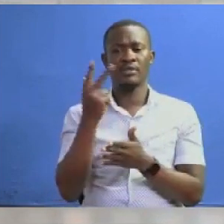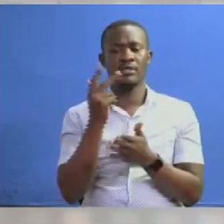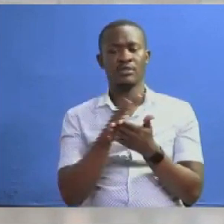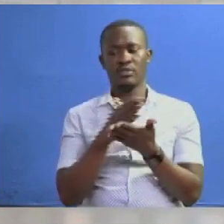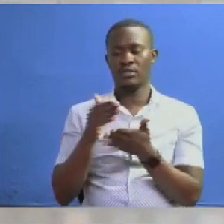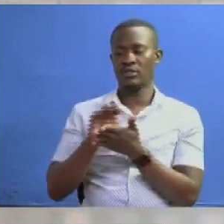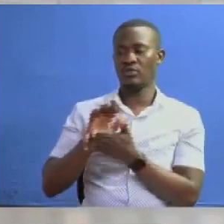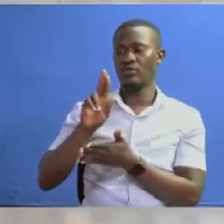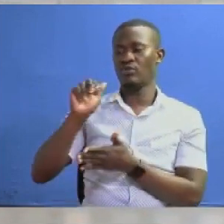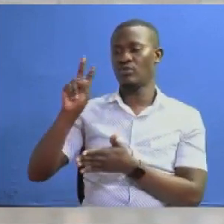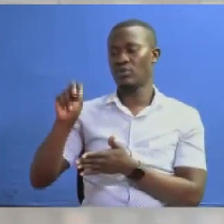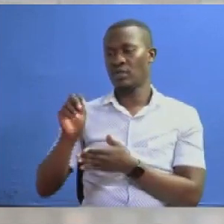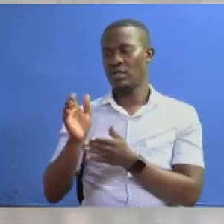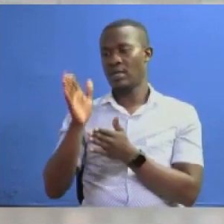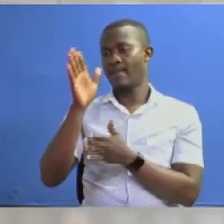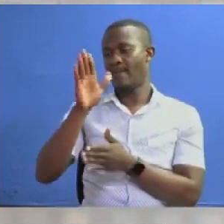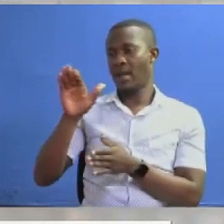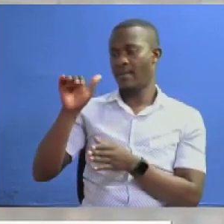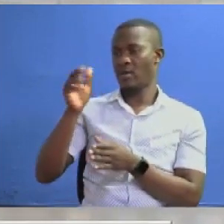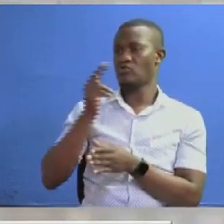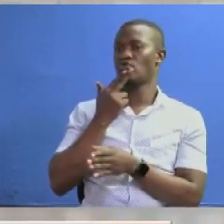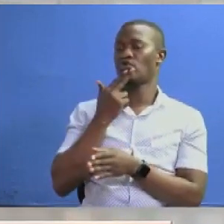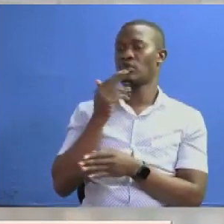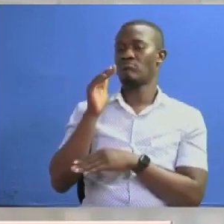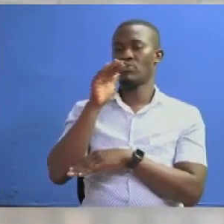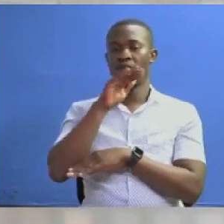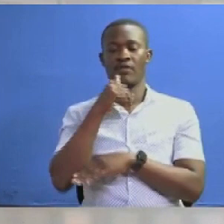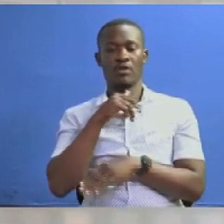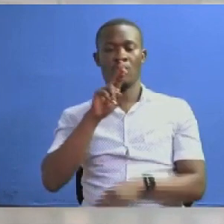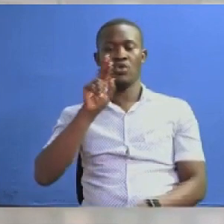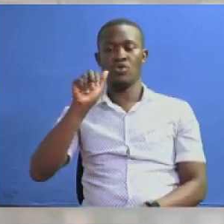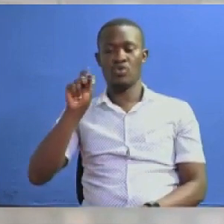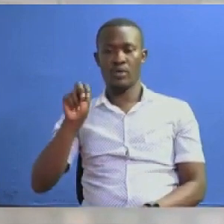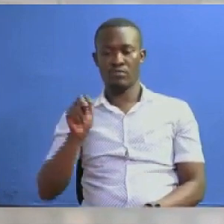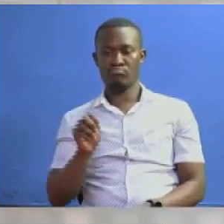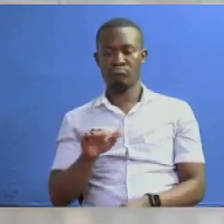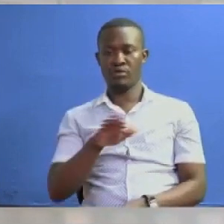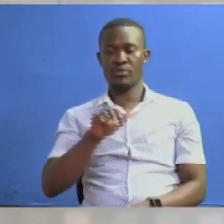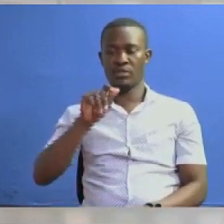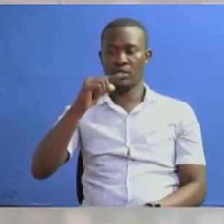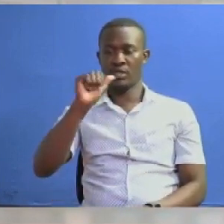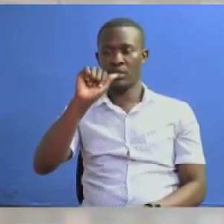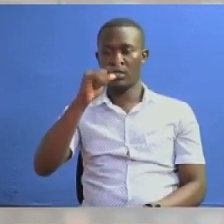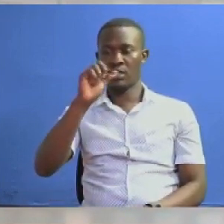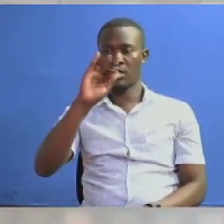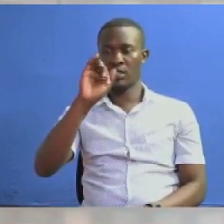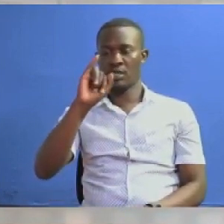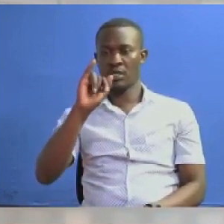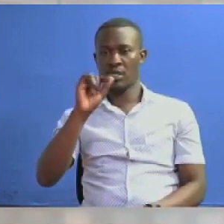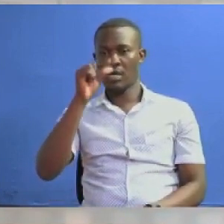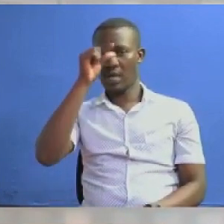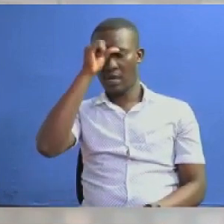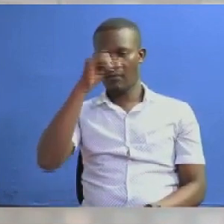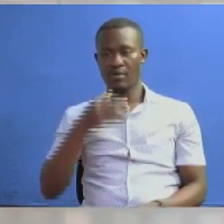United Nations Habitat Assembly on Tuesday evening at the UN complex Gigiri, Gachagua said that the government of Kenya